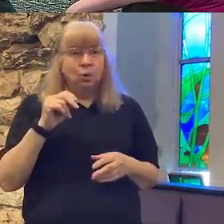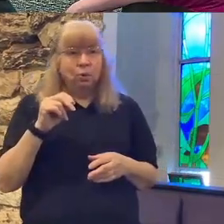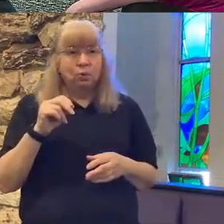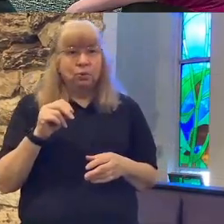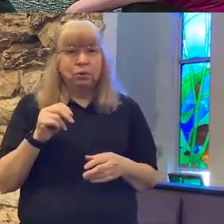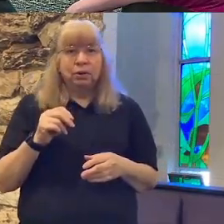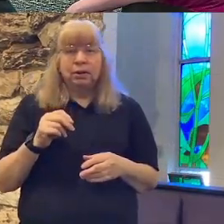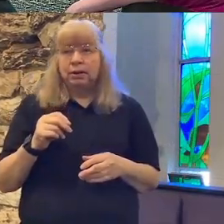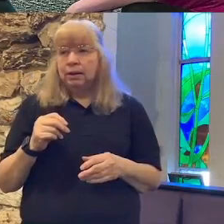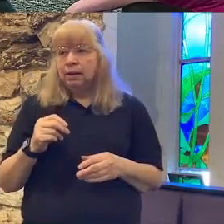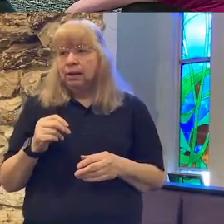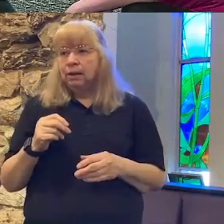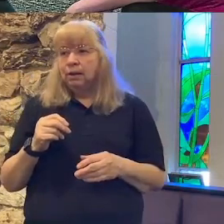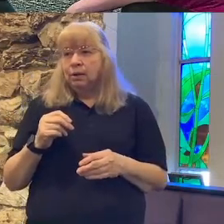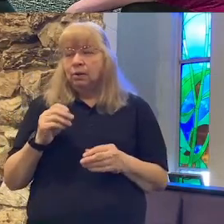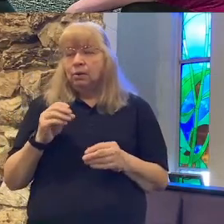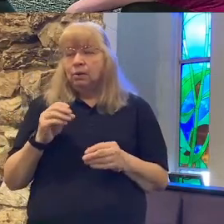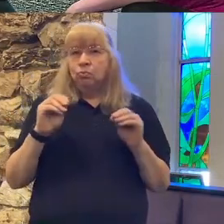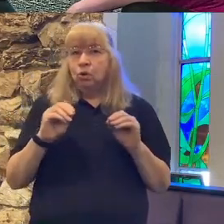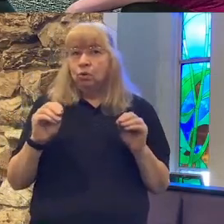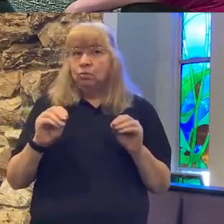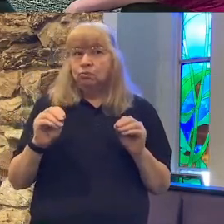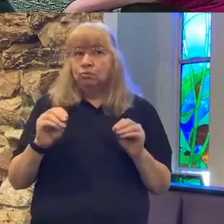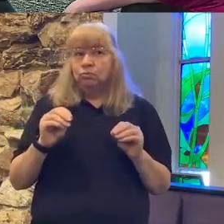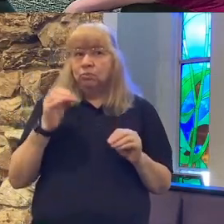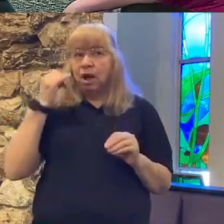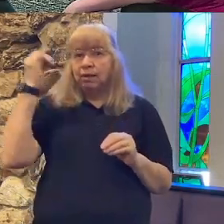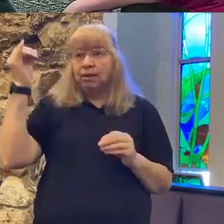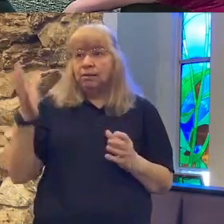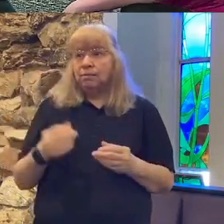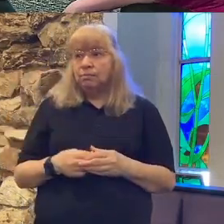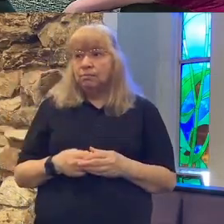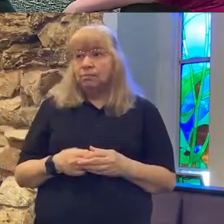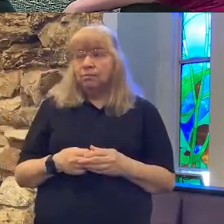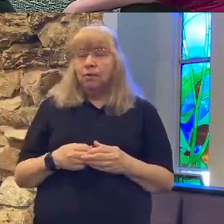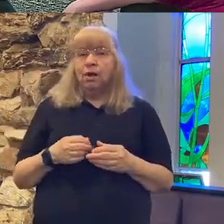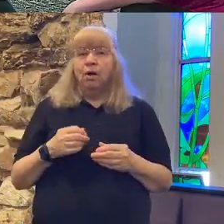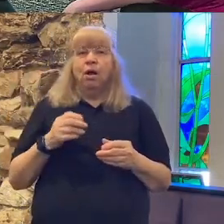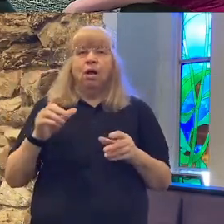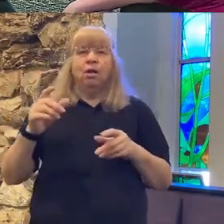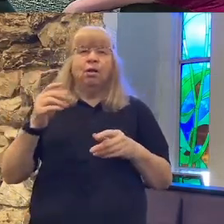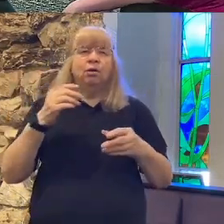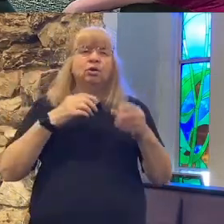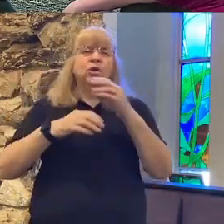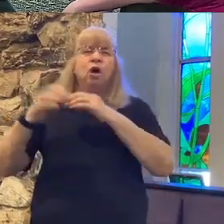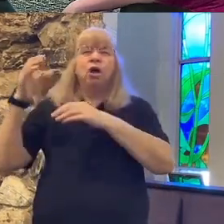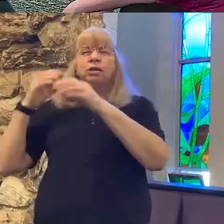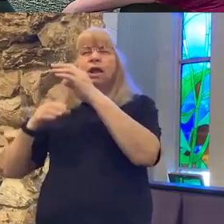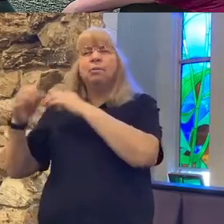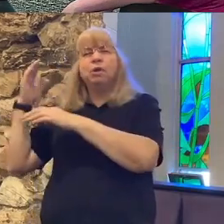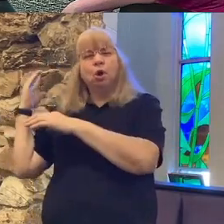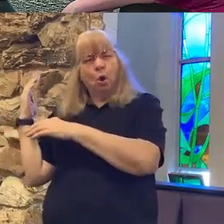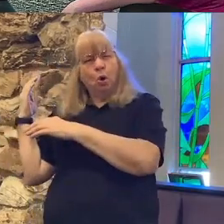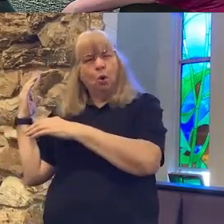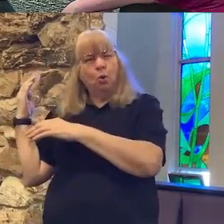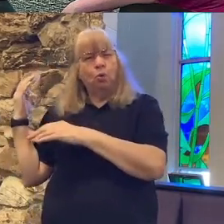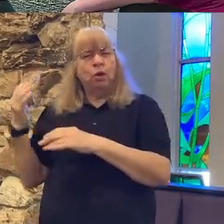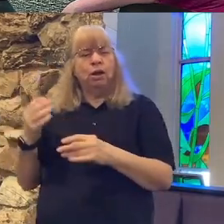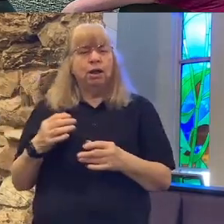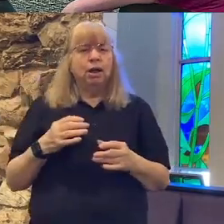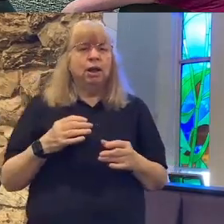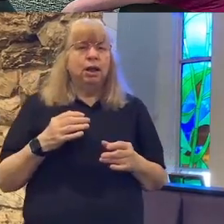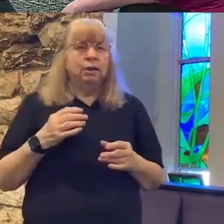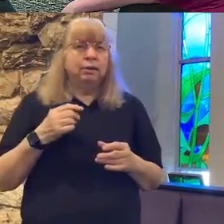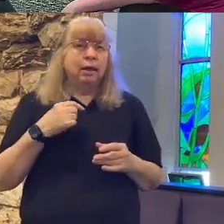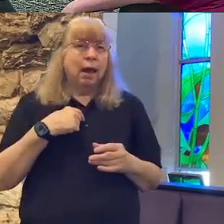Is he? Any idea? No? So, a long time ago, and I'm going to say a long time ago because